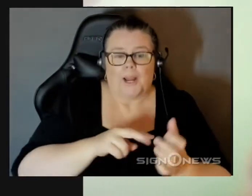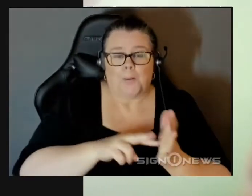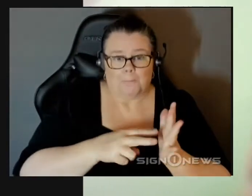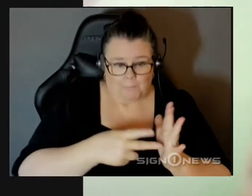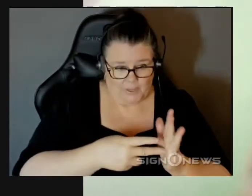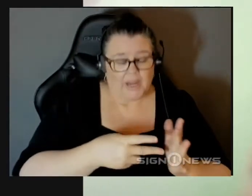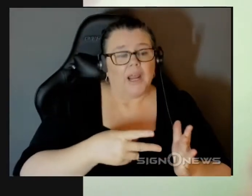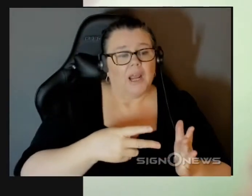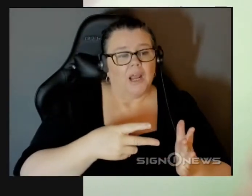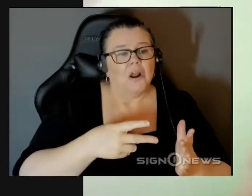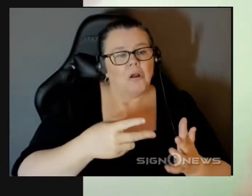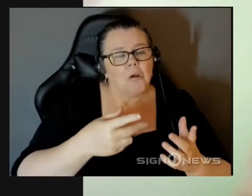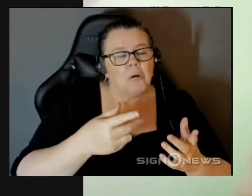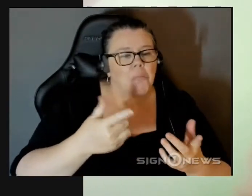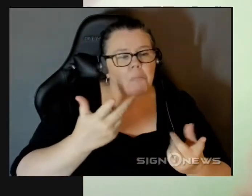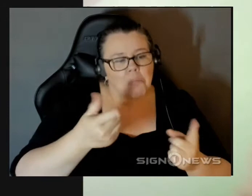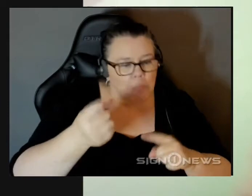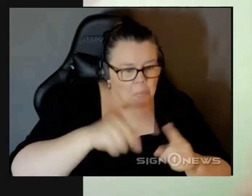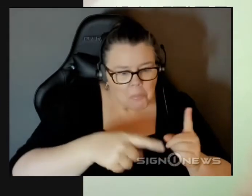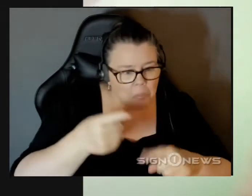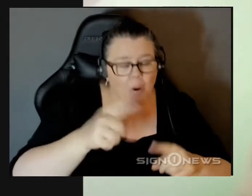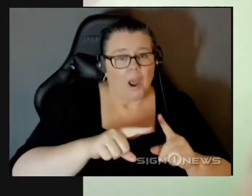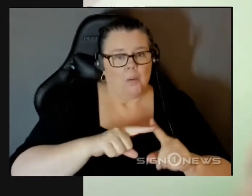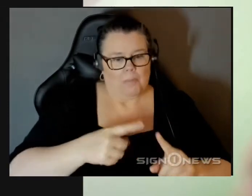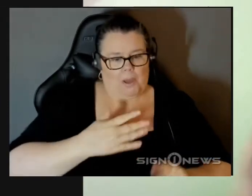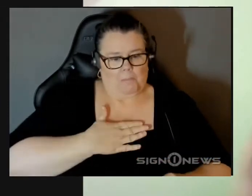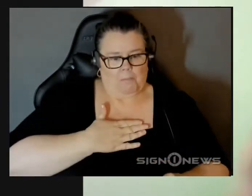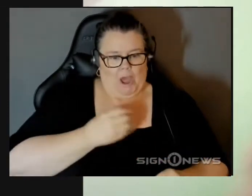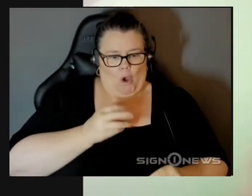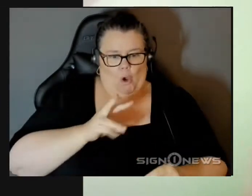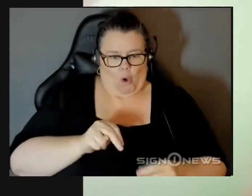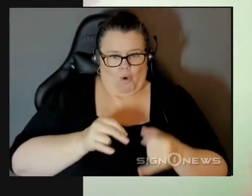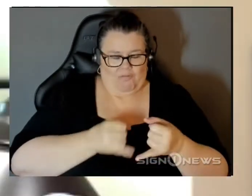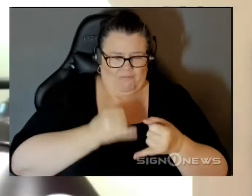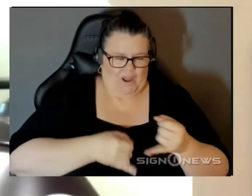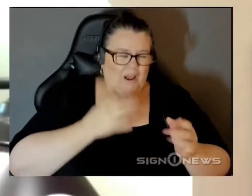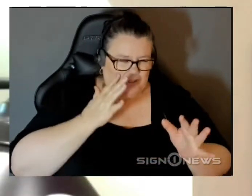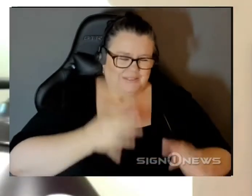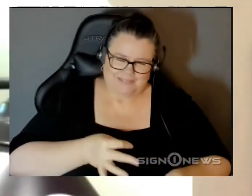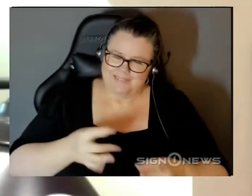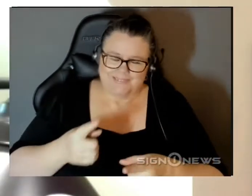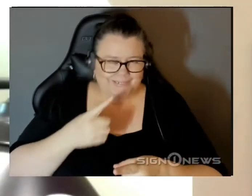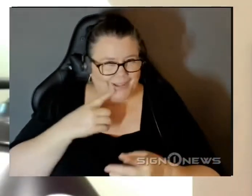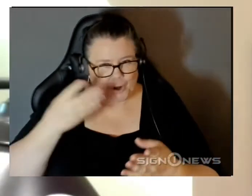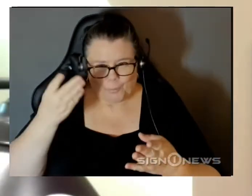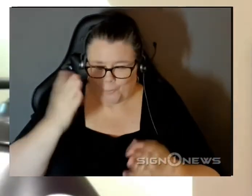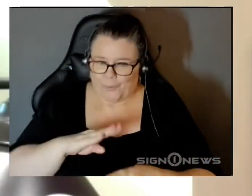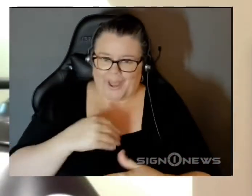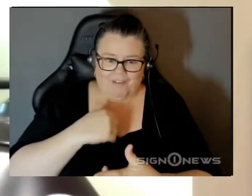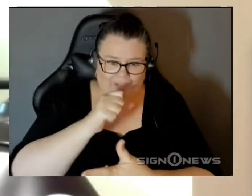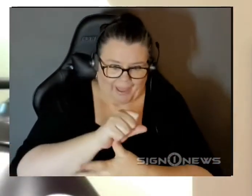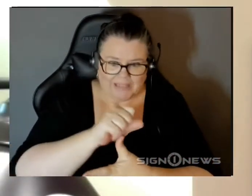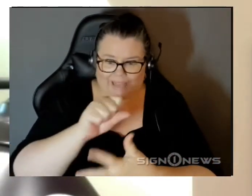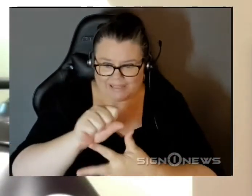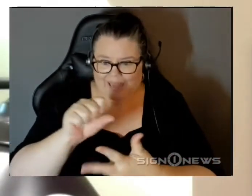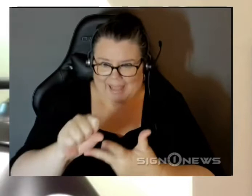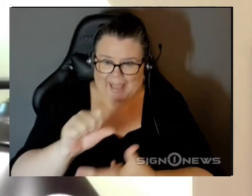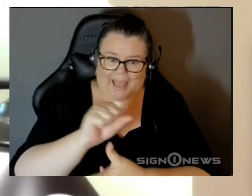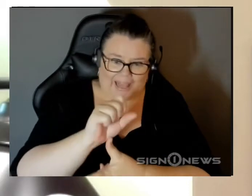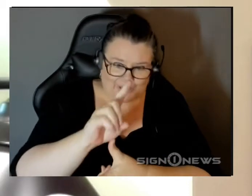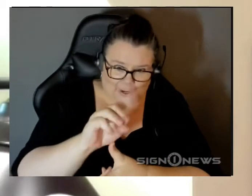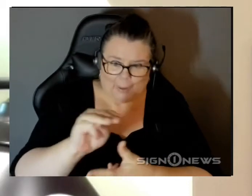I do know there is a curse of too many SDMs. Thank you, that's helpful. And then I don't want to get too far in the weeds here,